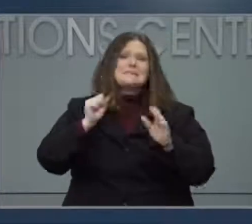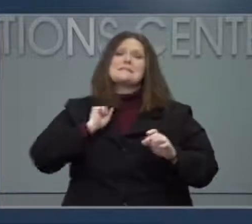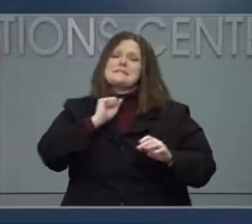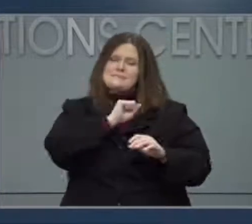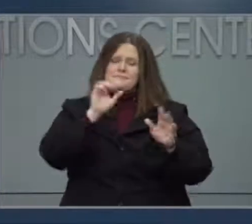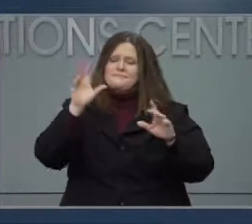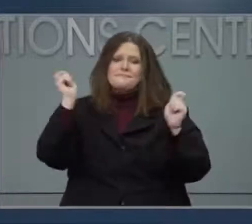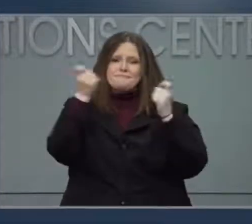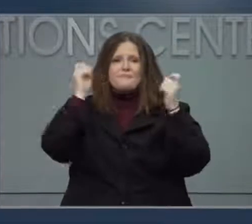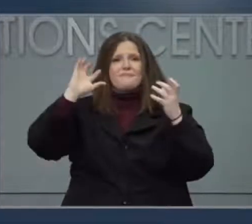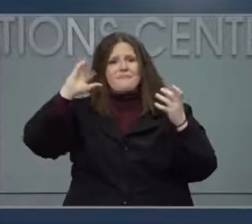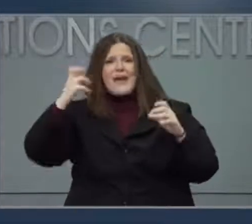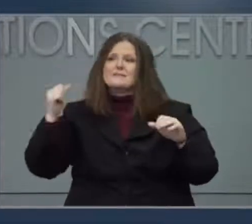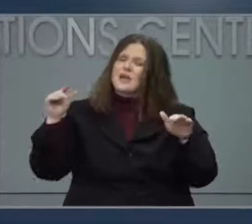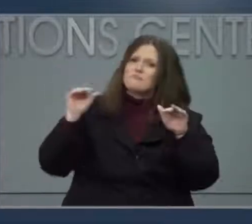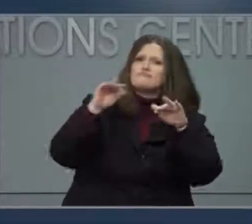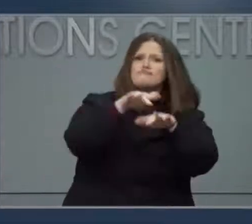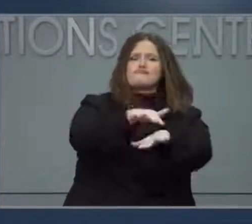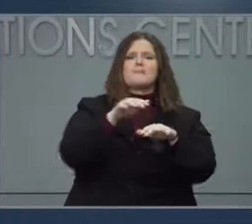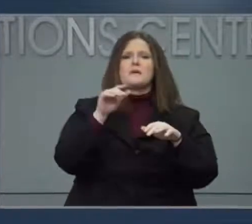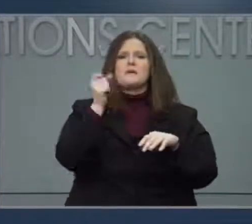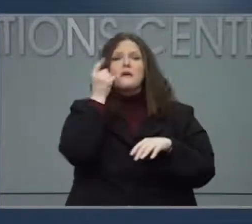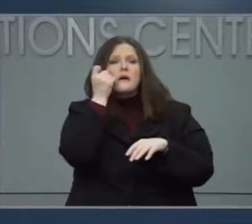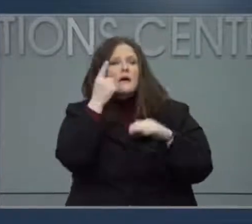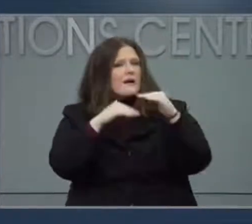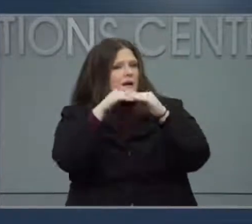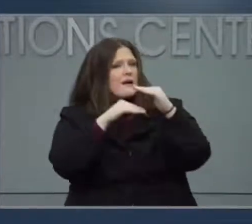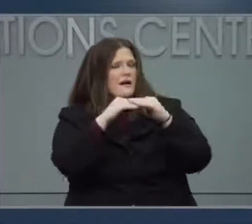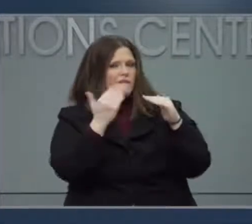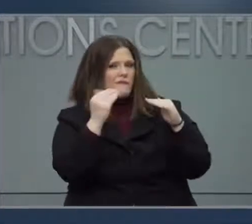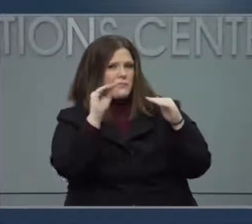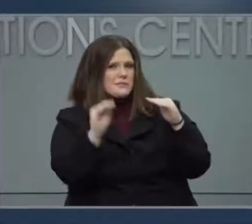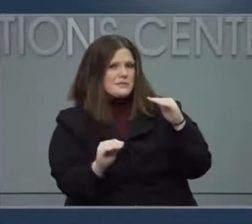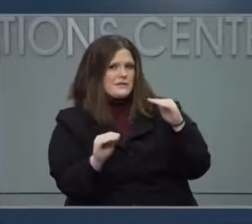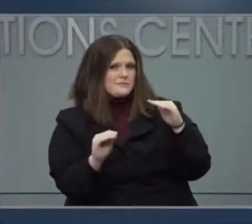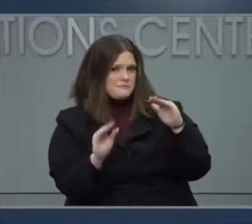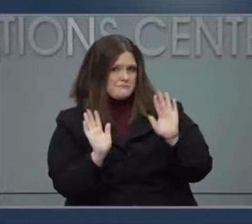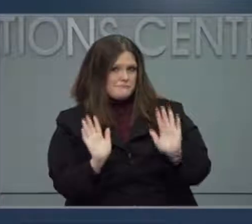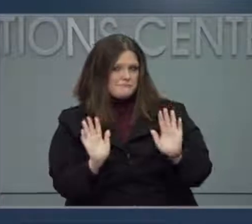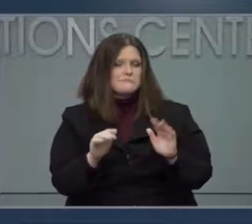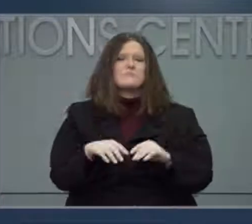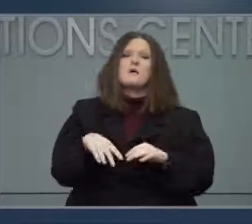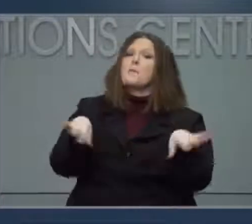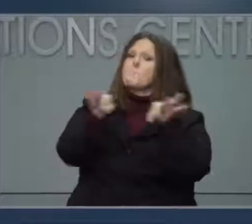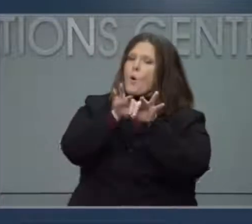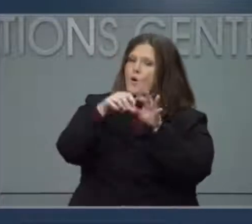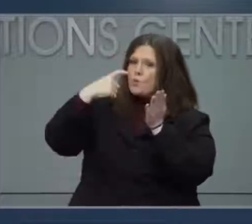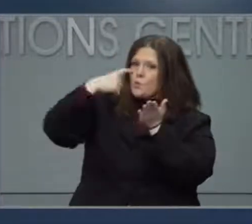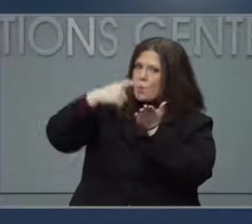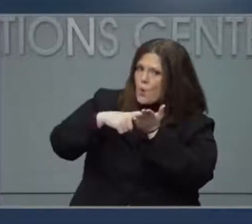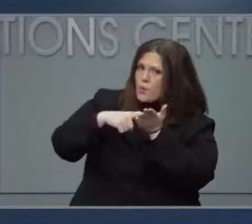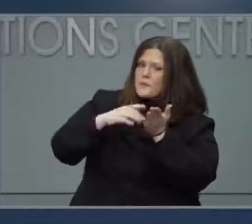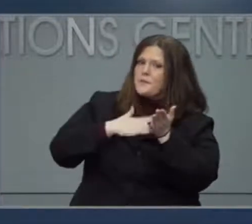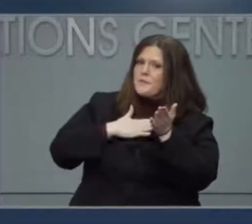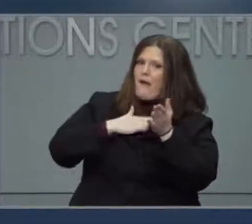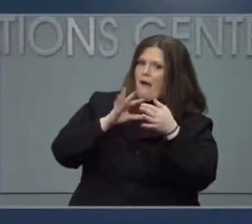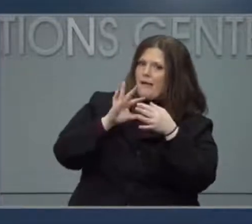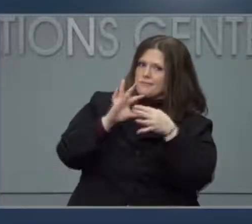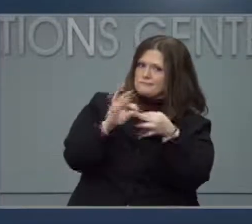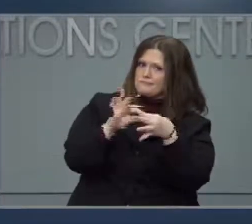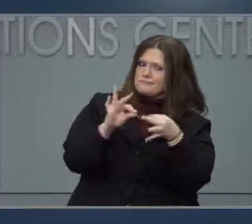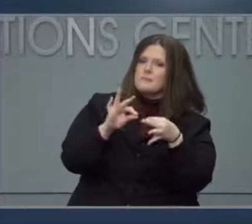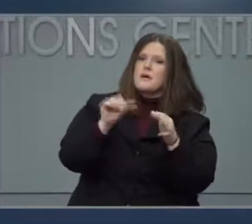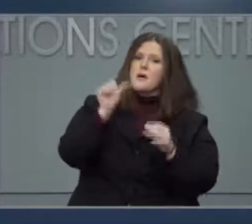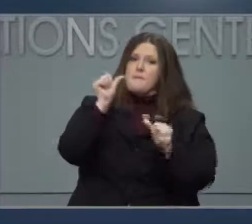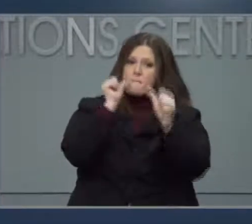15% capacity with certain conditions. It's also important to note here that bars and taverns will be allowed to